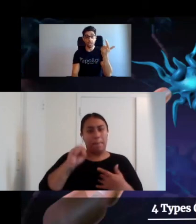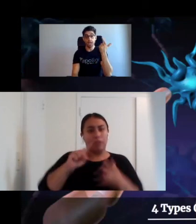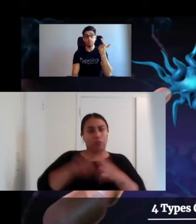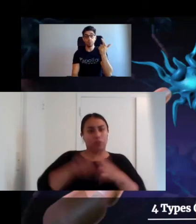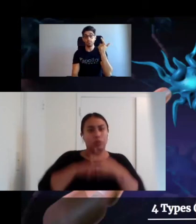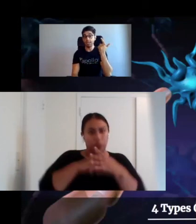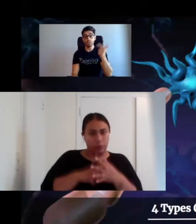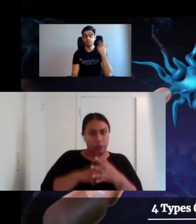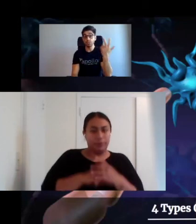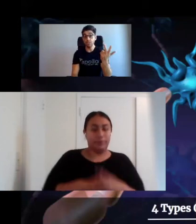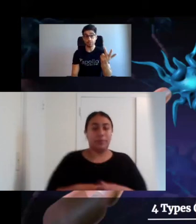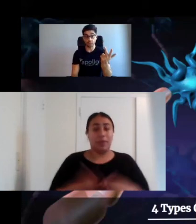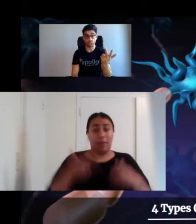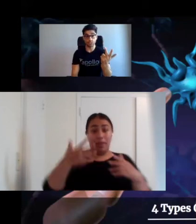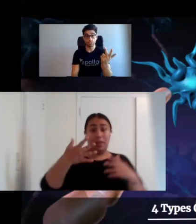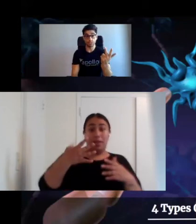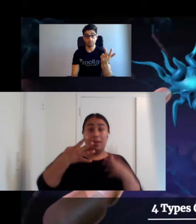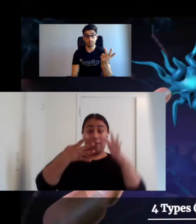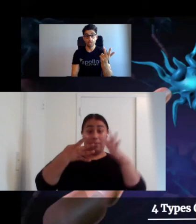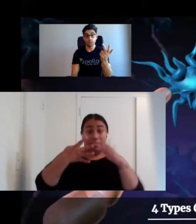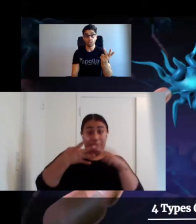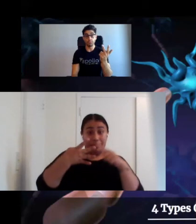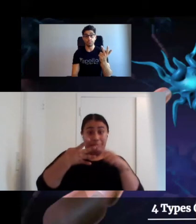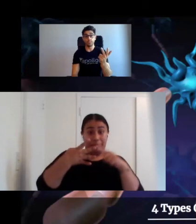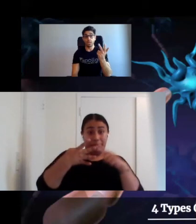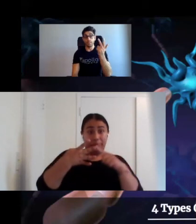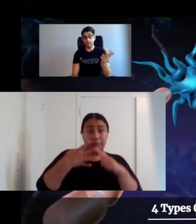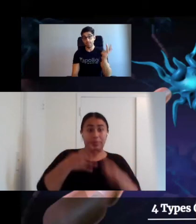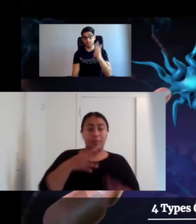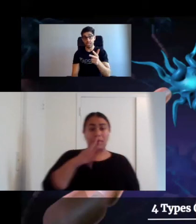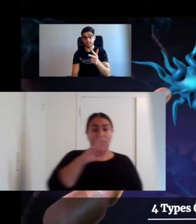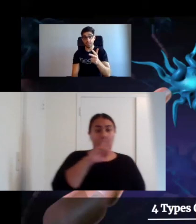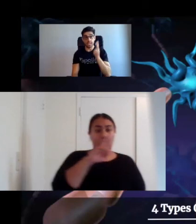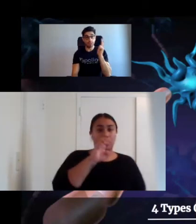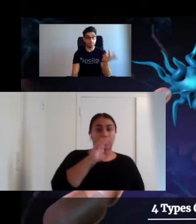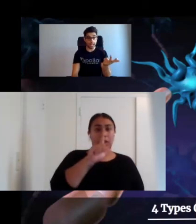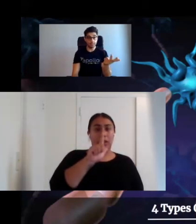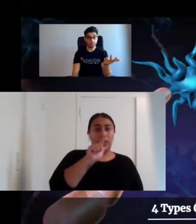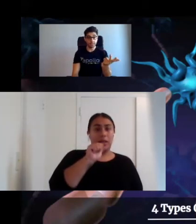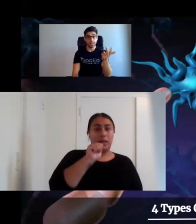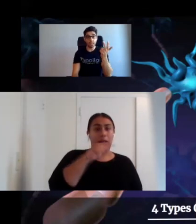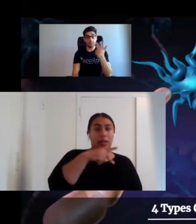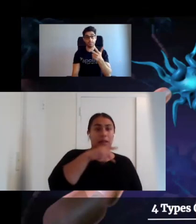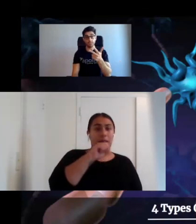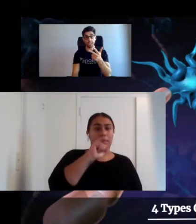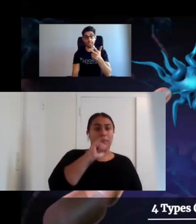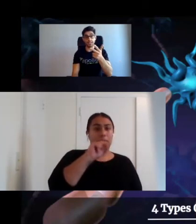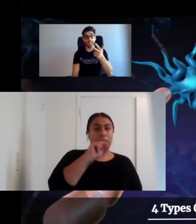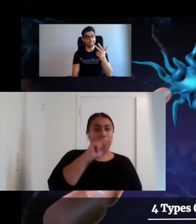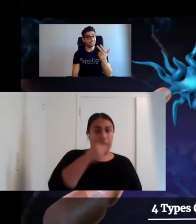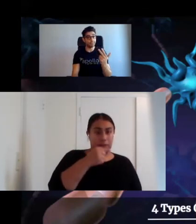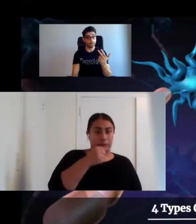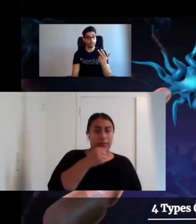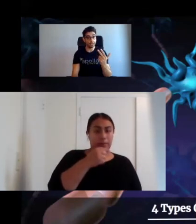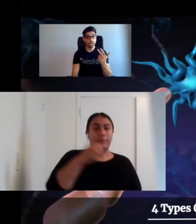tone and I may lose complete function. Those symptoms may present and remain. They may present and then